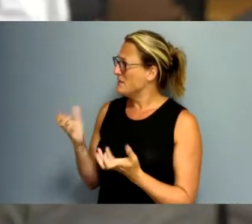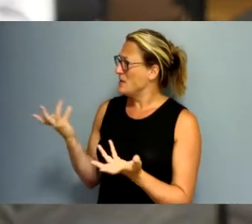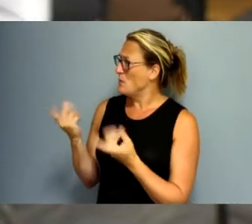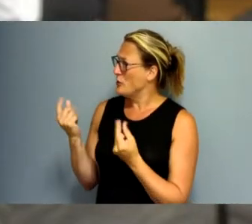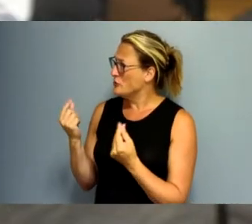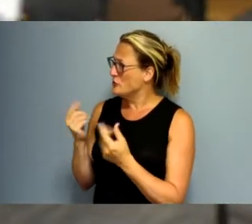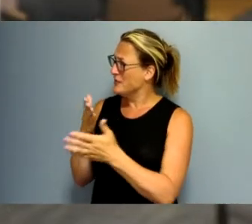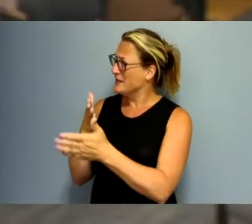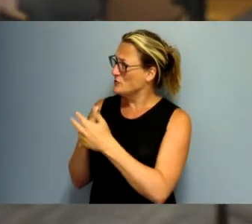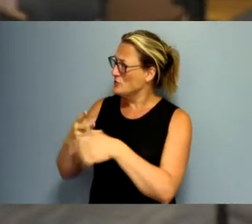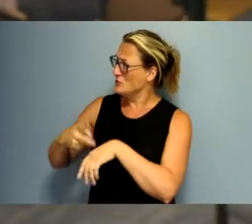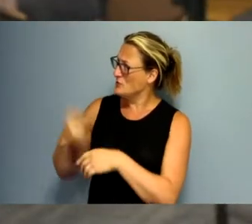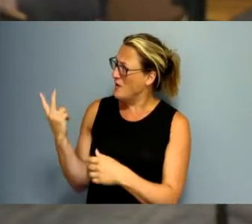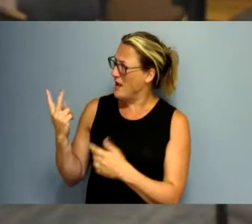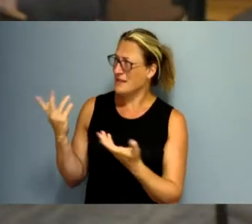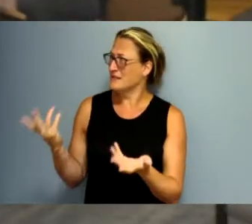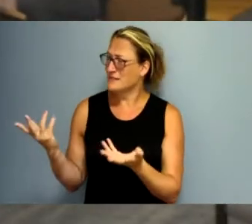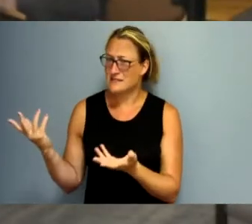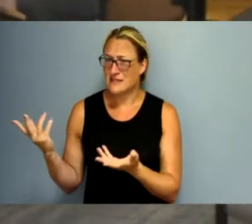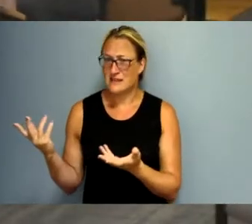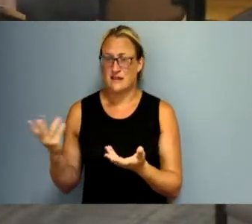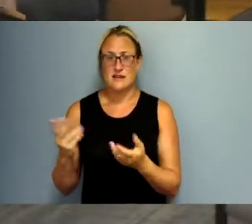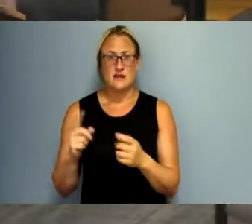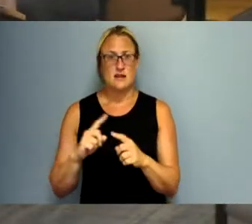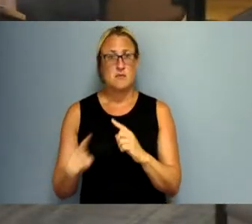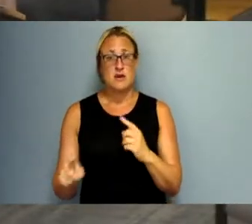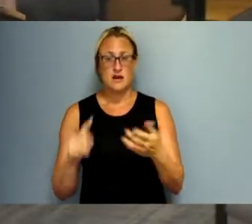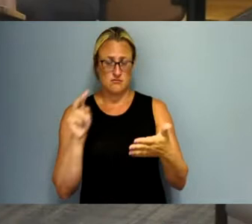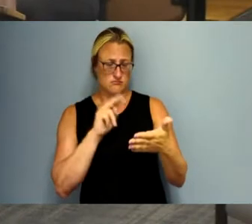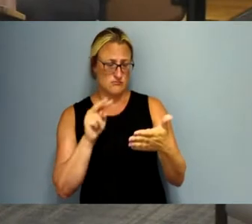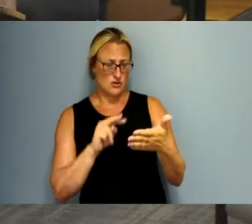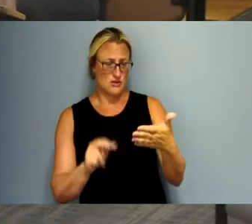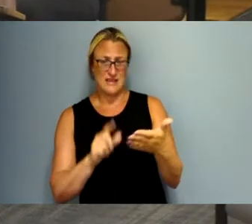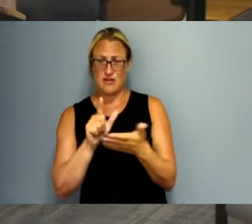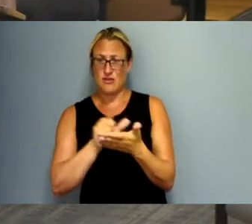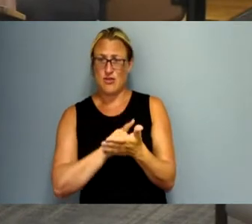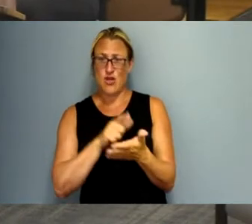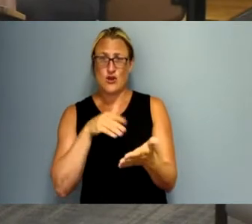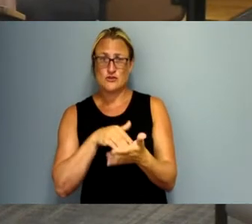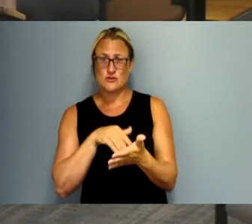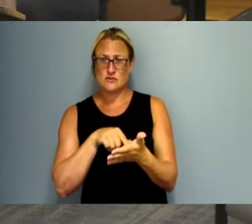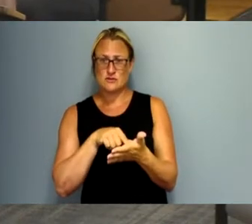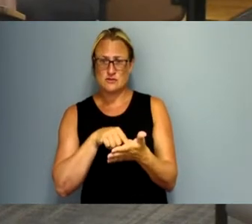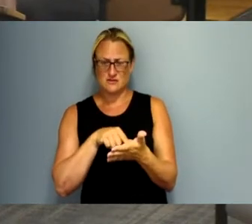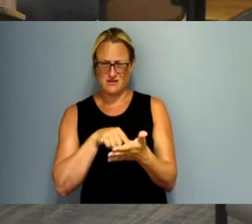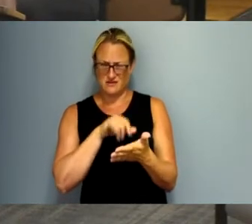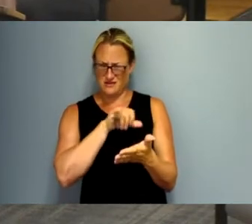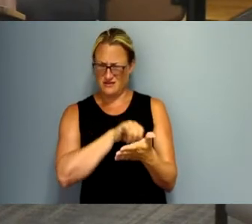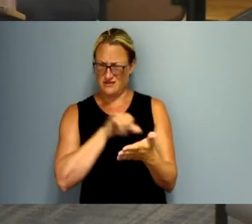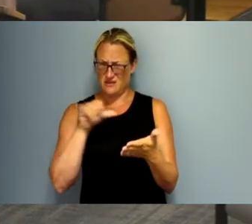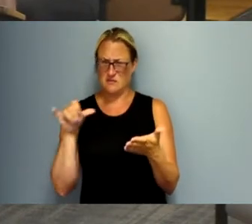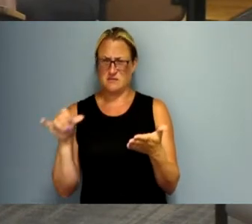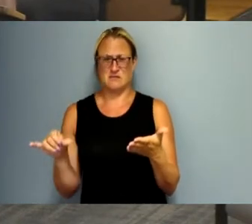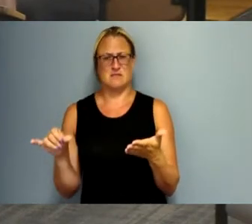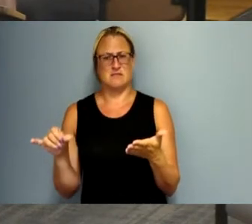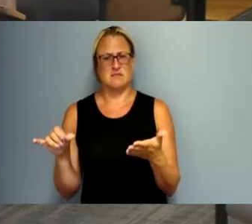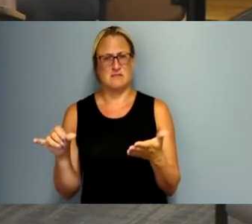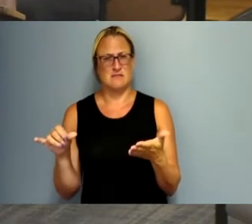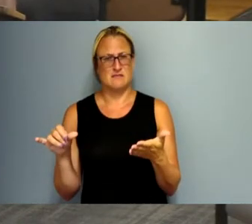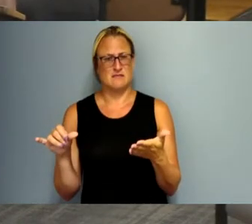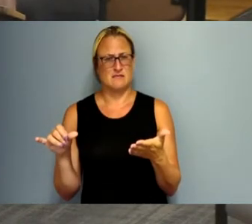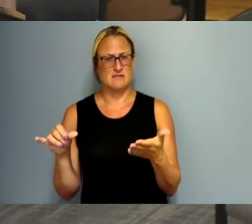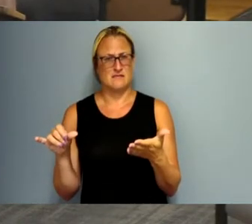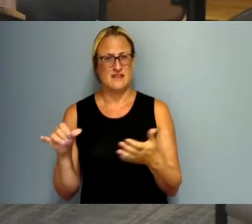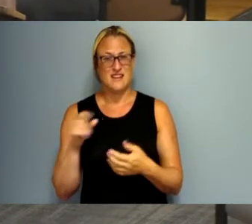twice? But then looking at the lawsuits, they are the exact same thing. You